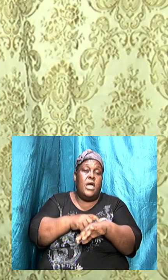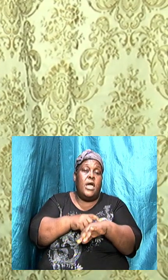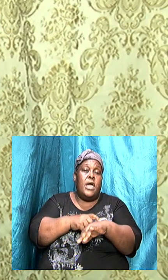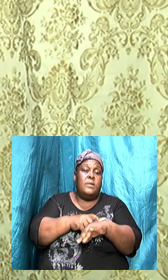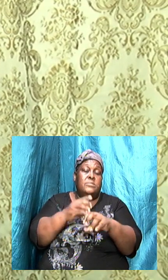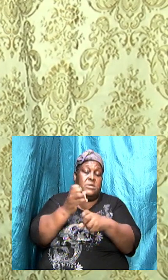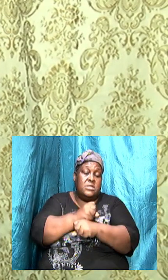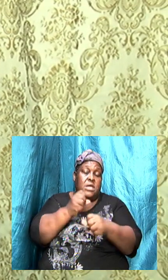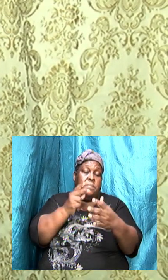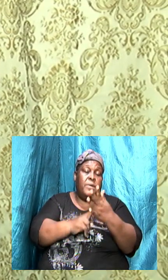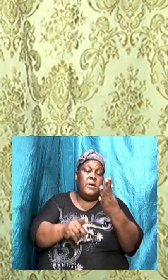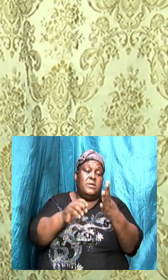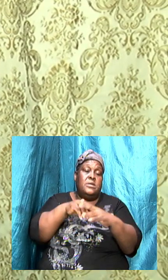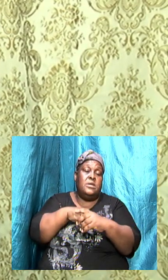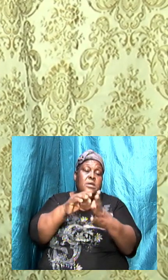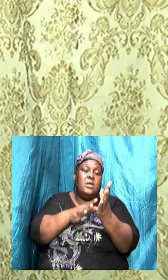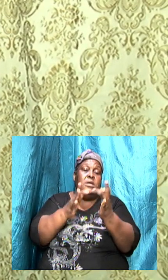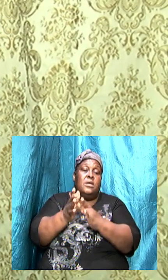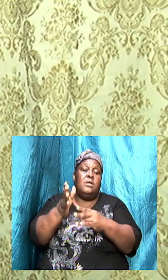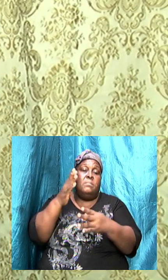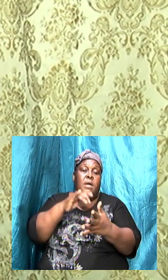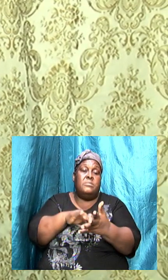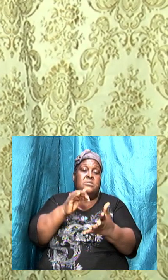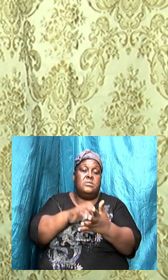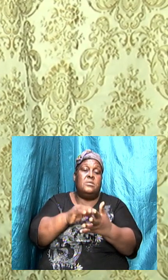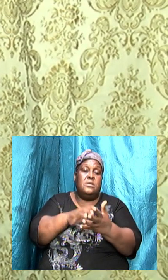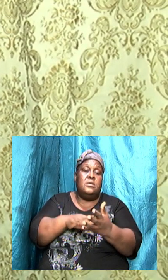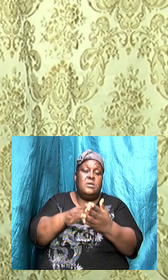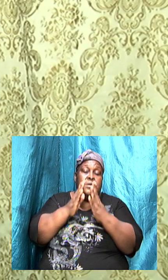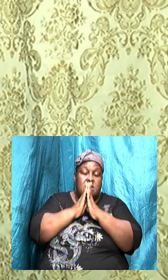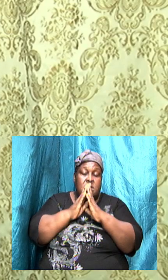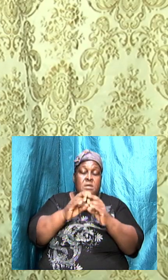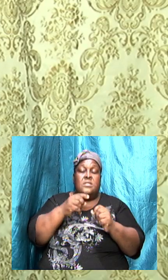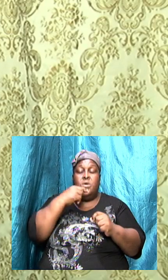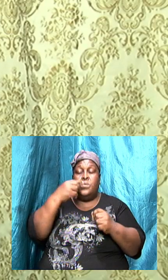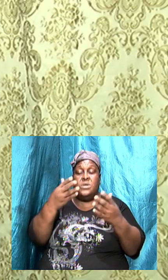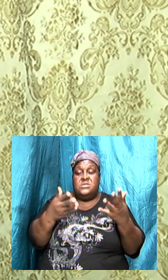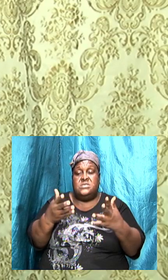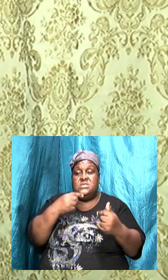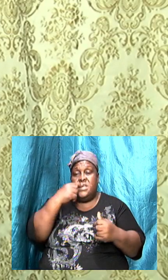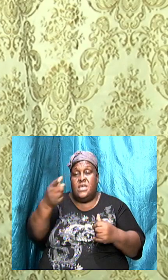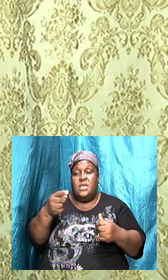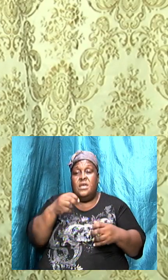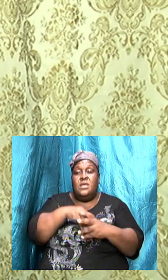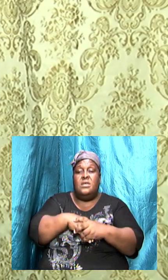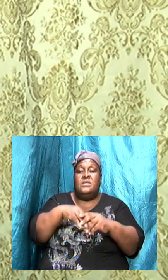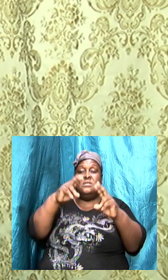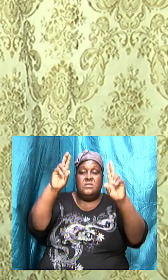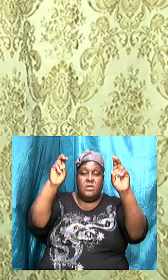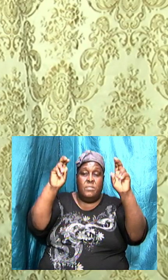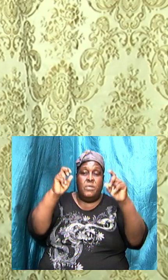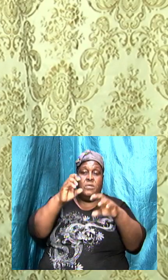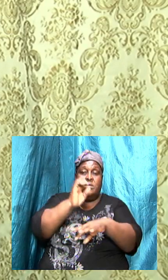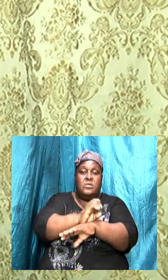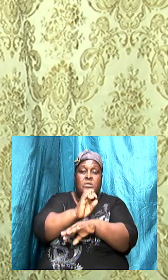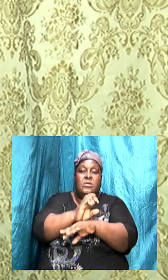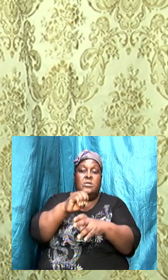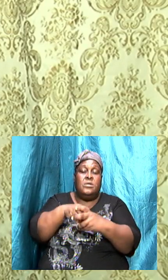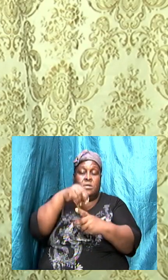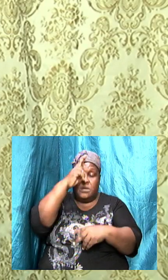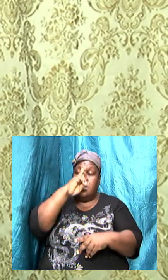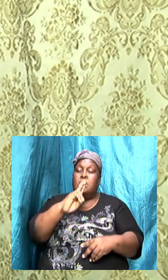in Bible study. I pray that the things that are presented tonight, we are on the subject of the churches in